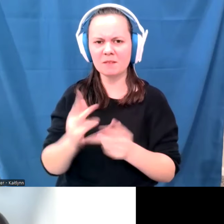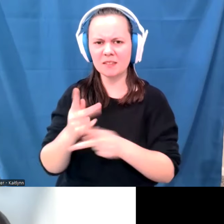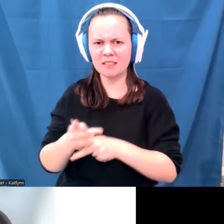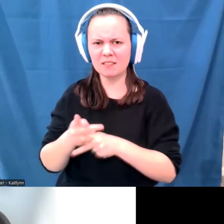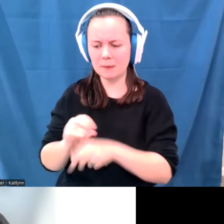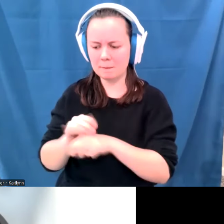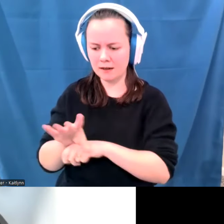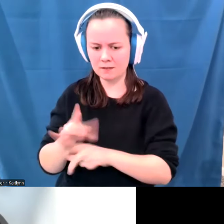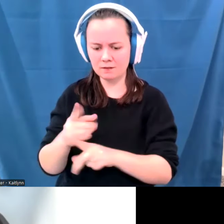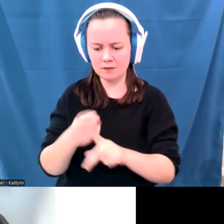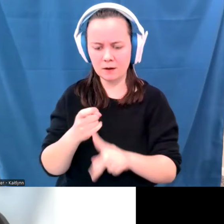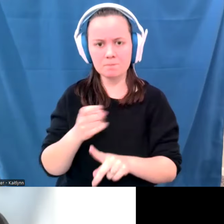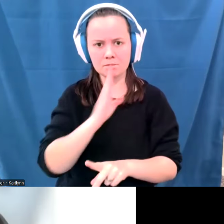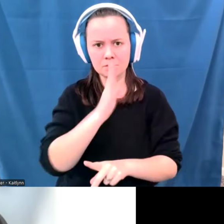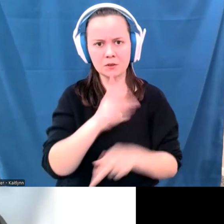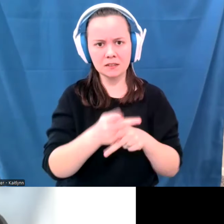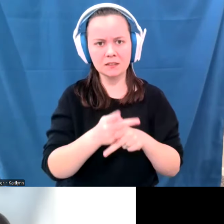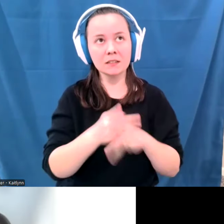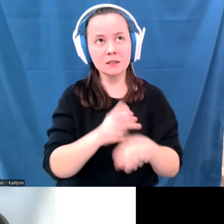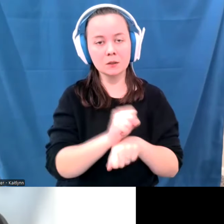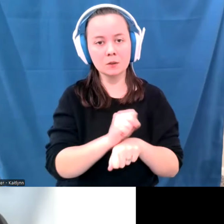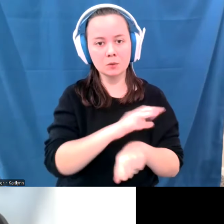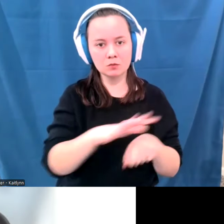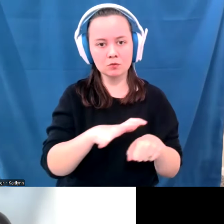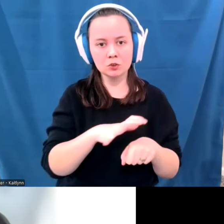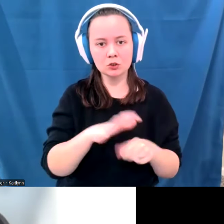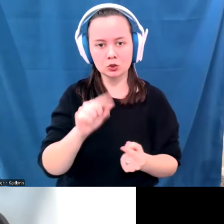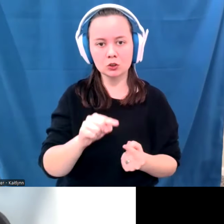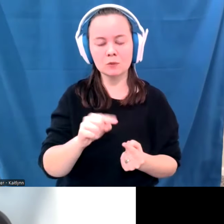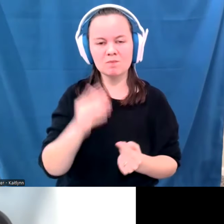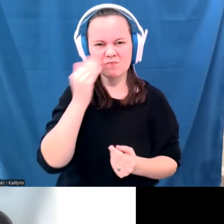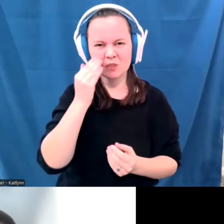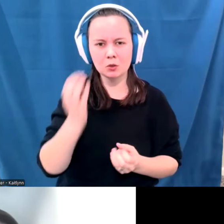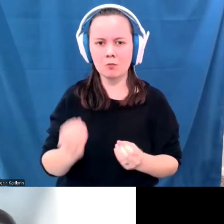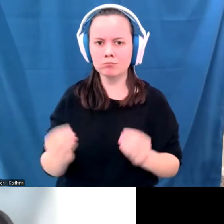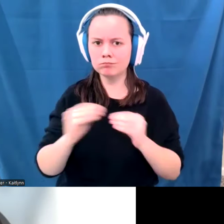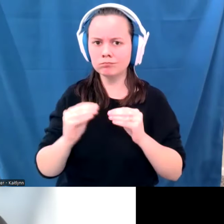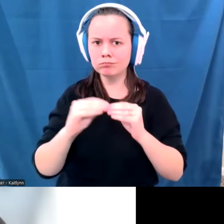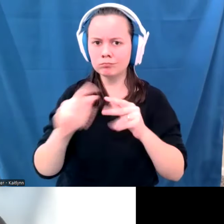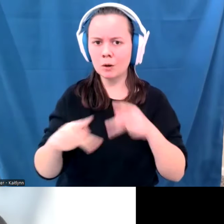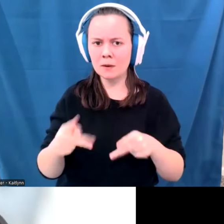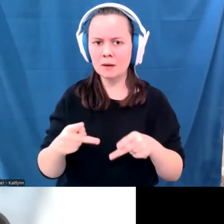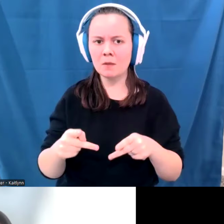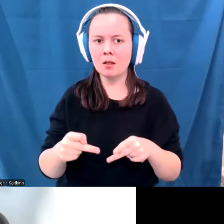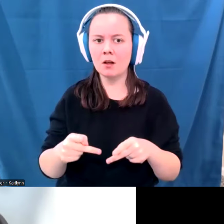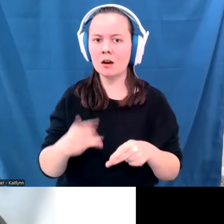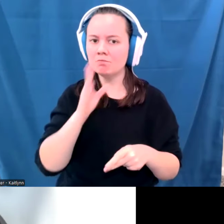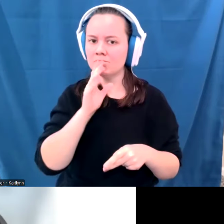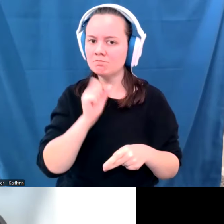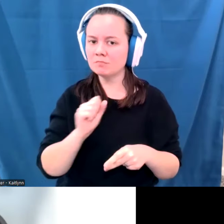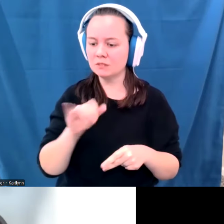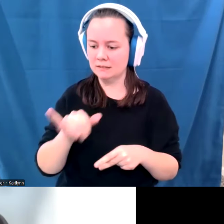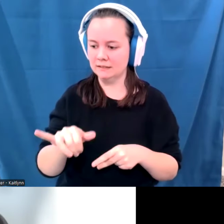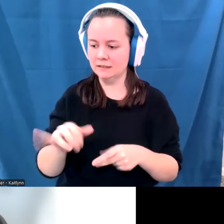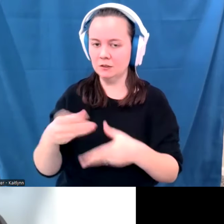direct care workforce shortage, we know that more and more people across the US are choosing to age in place. And as a result,